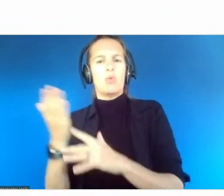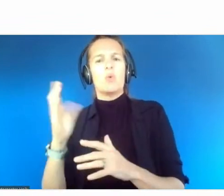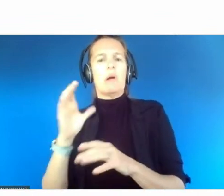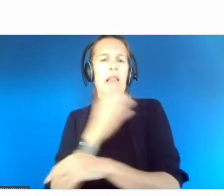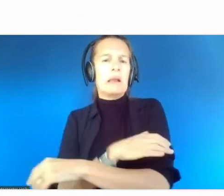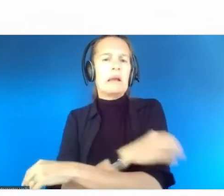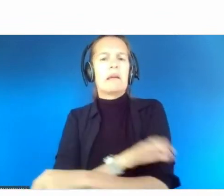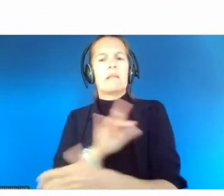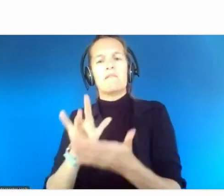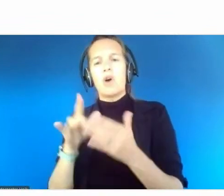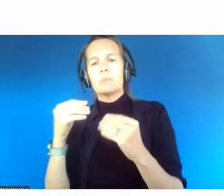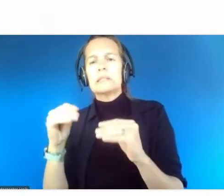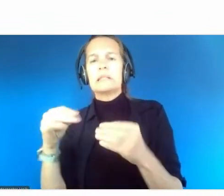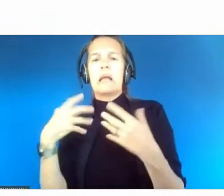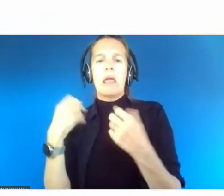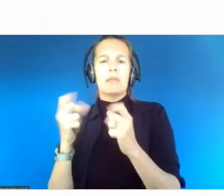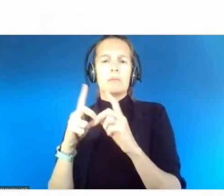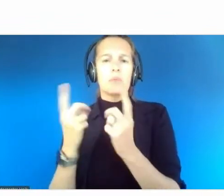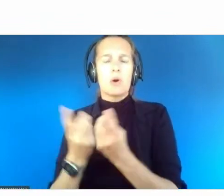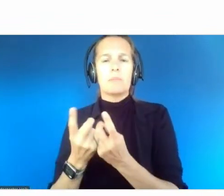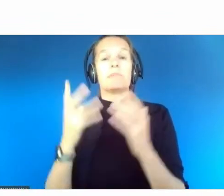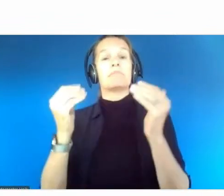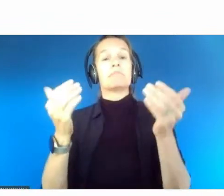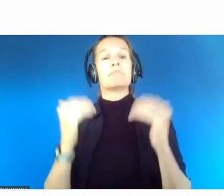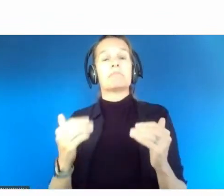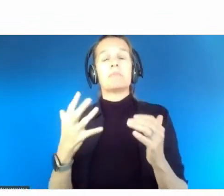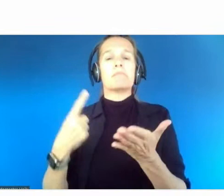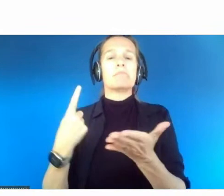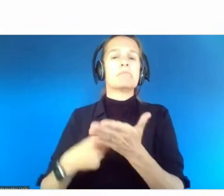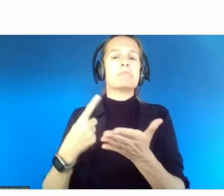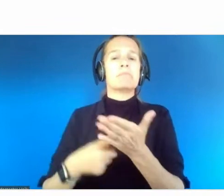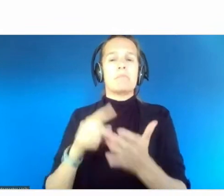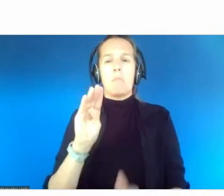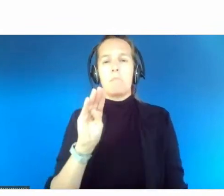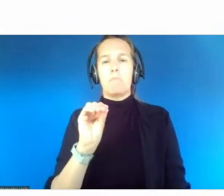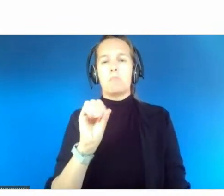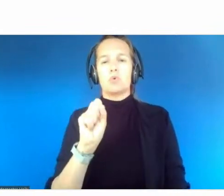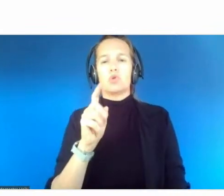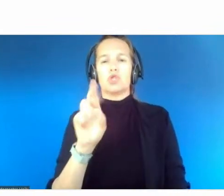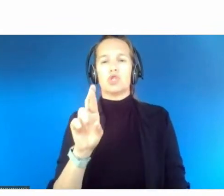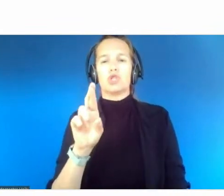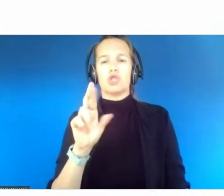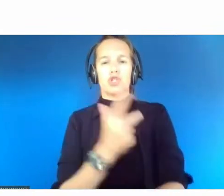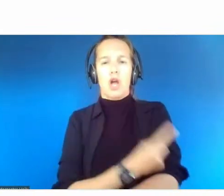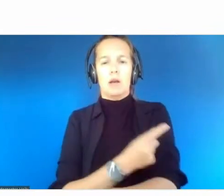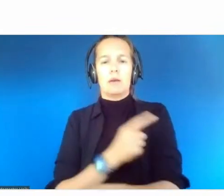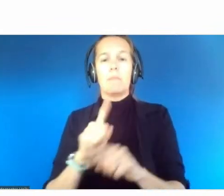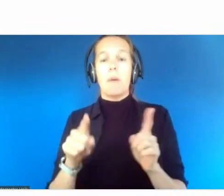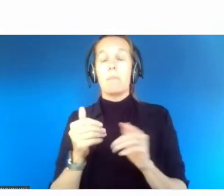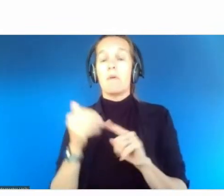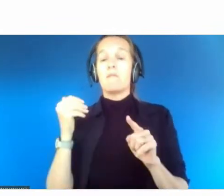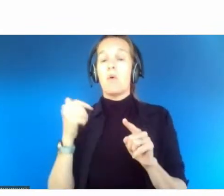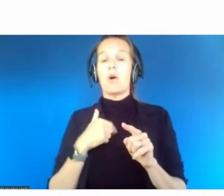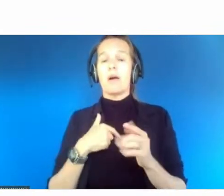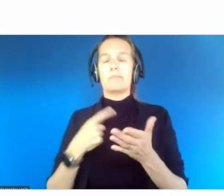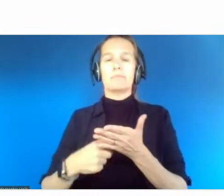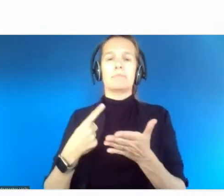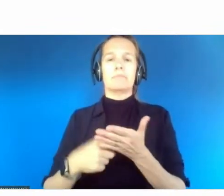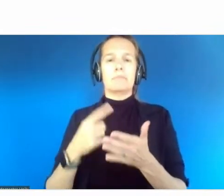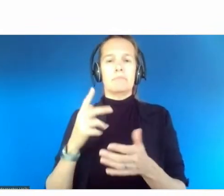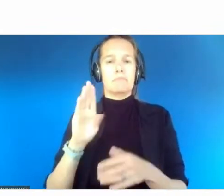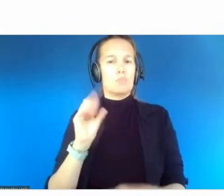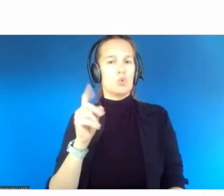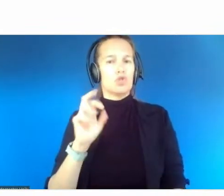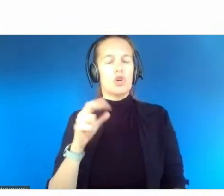department. I want to talk next about the boosters, but before I get into the issues of the boosters, I want to review state